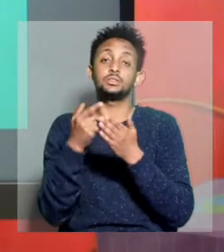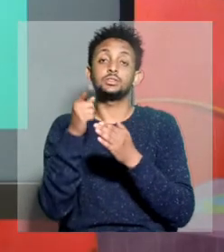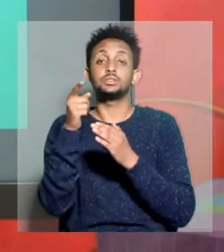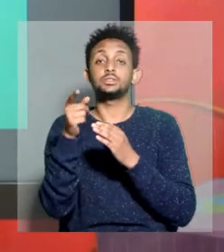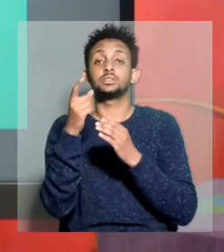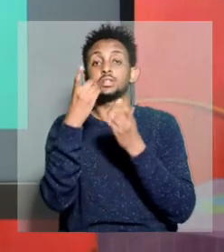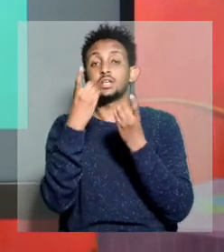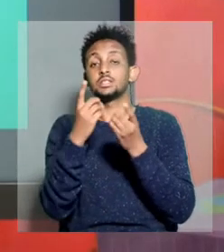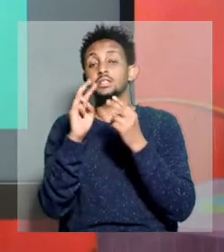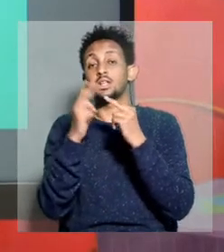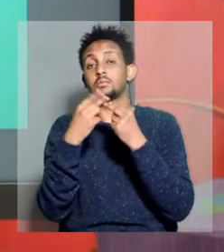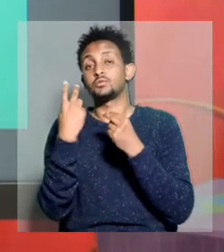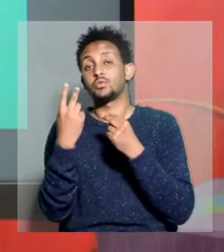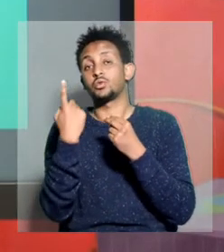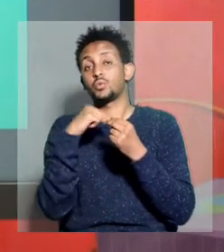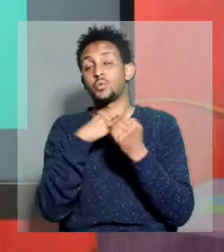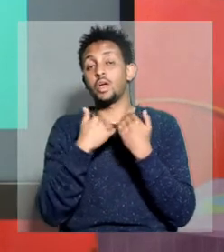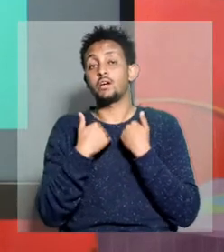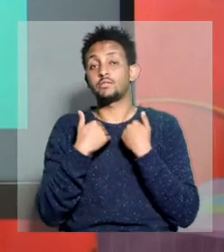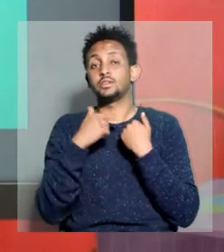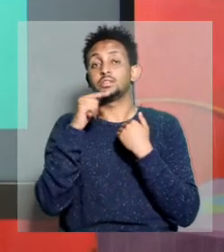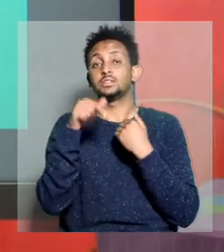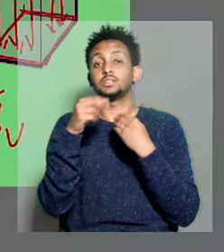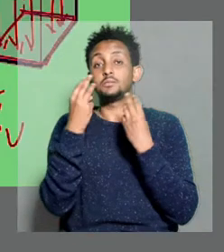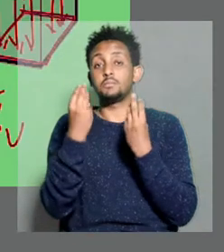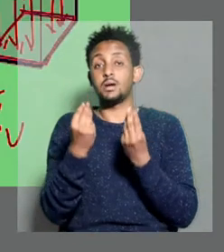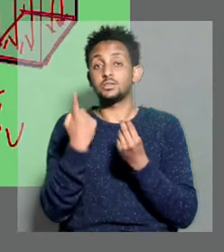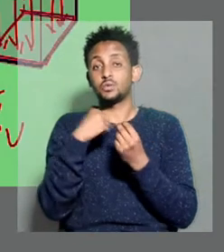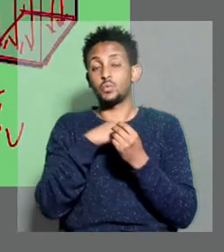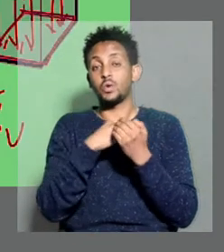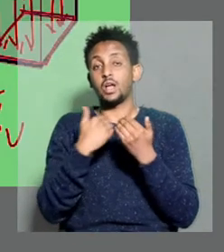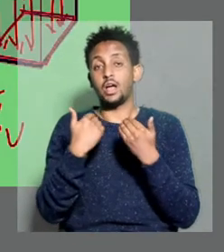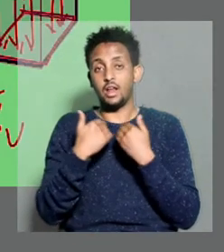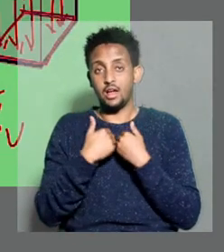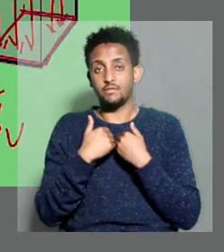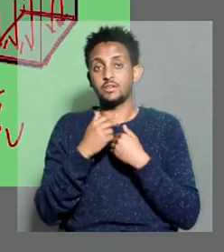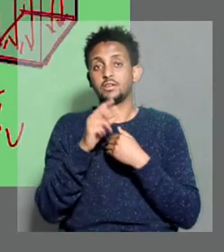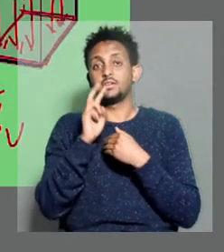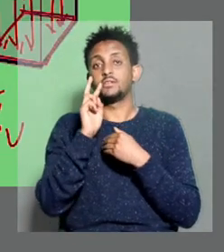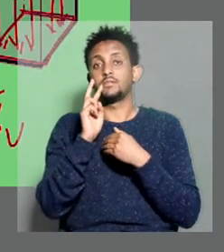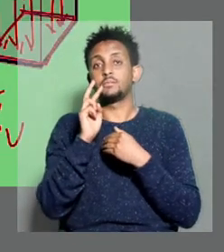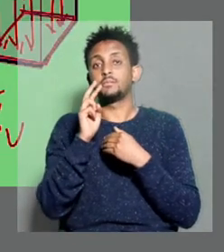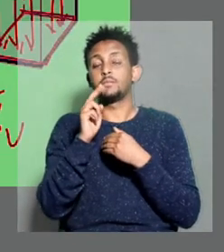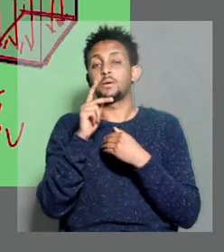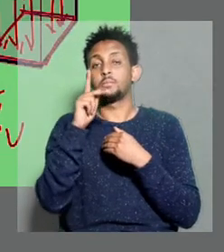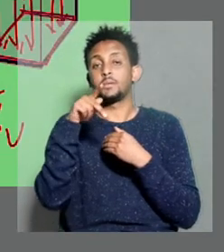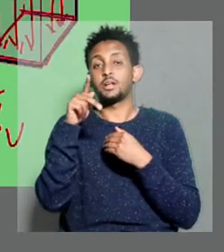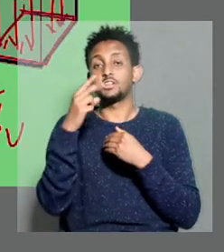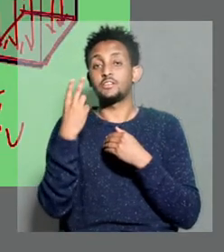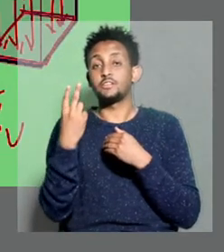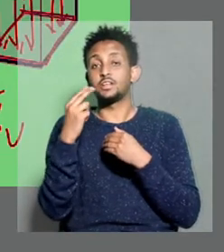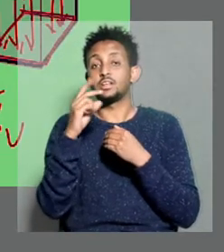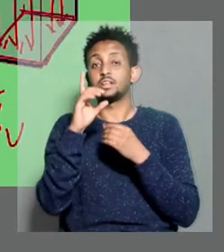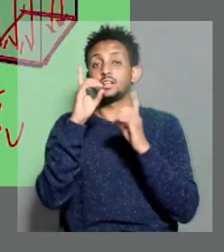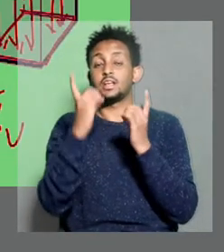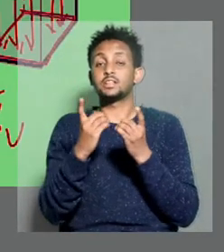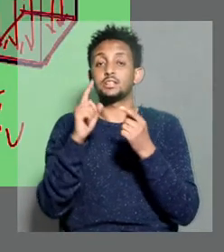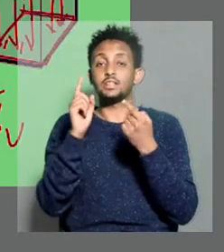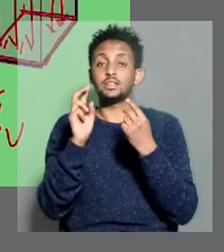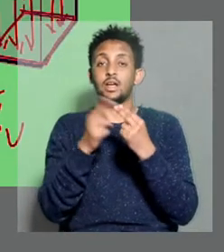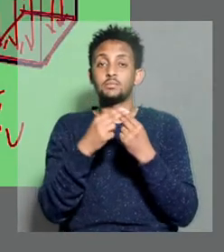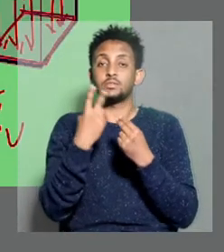density times volume, we can have, instead of mass, you can have pressure P is equal to density times volume